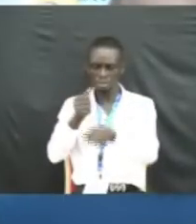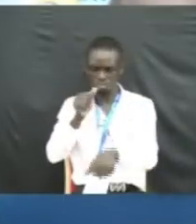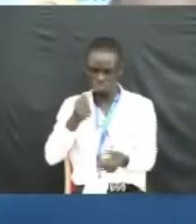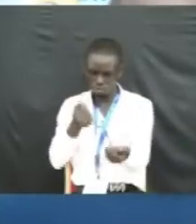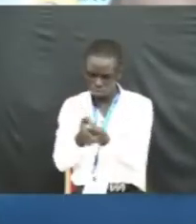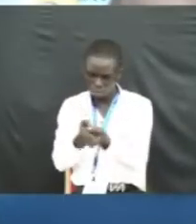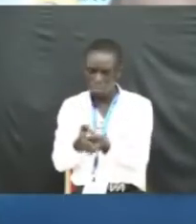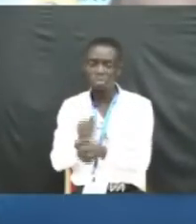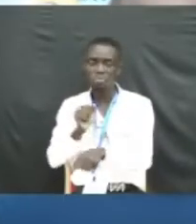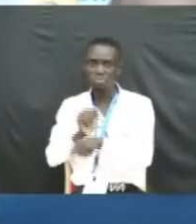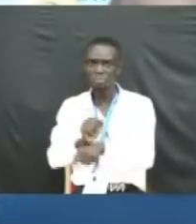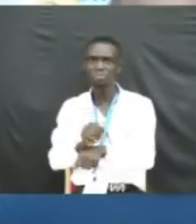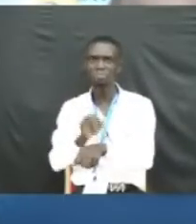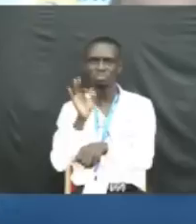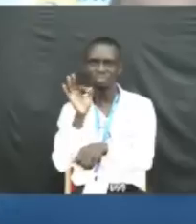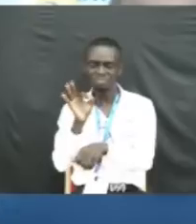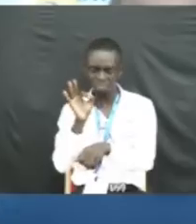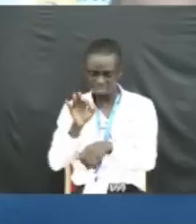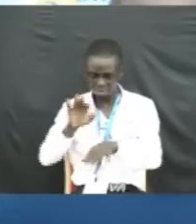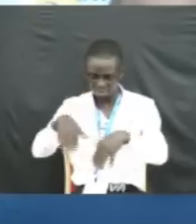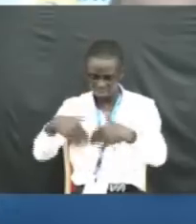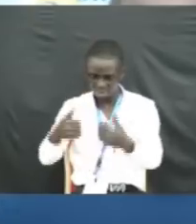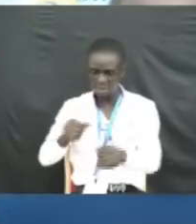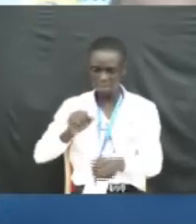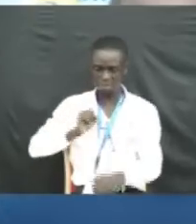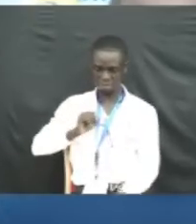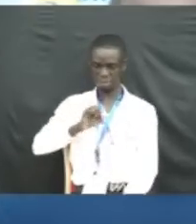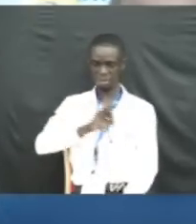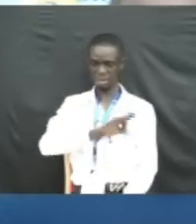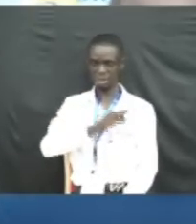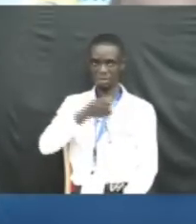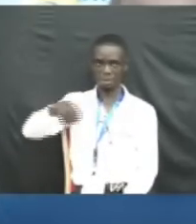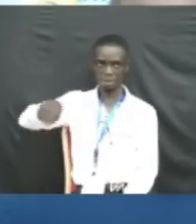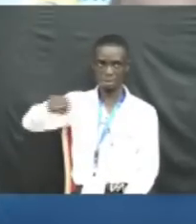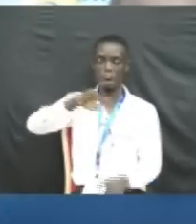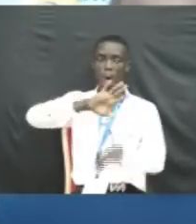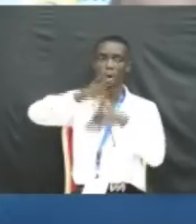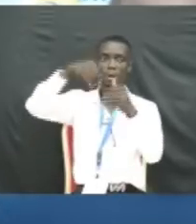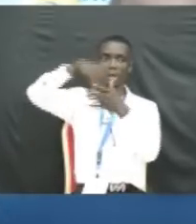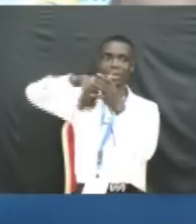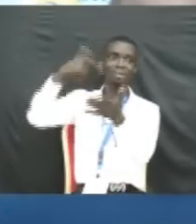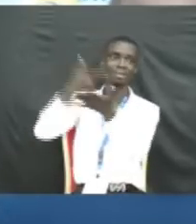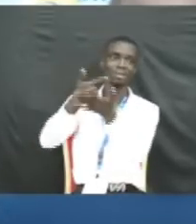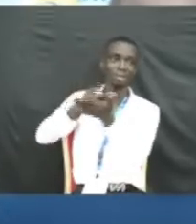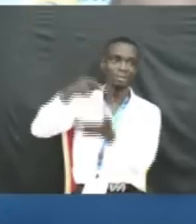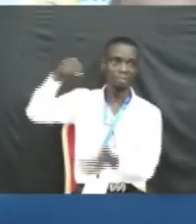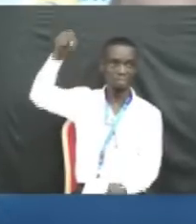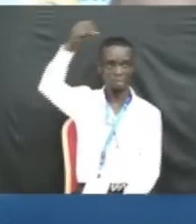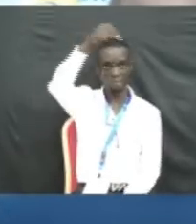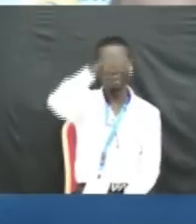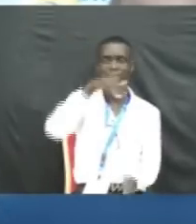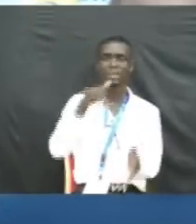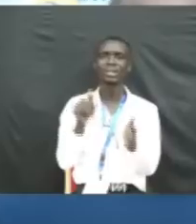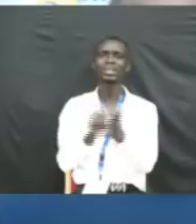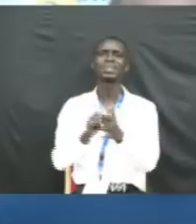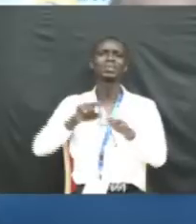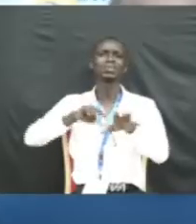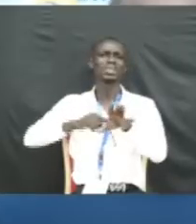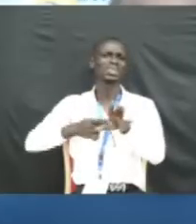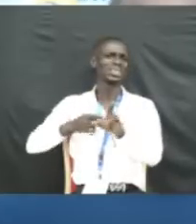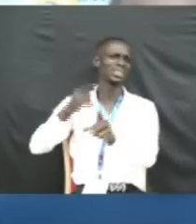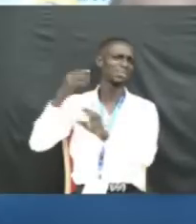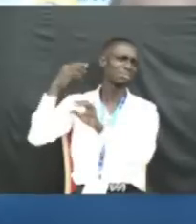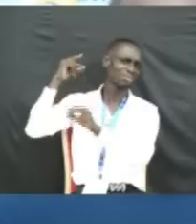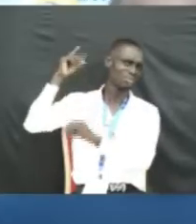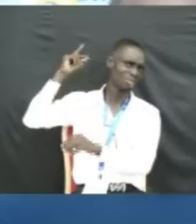of all their subsidiary subsidiaries in Ghana now. This has been there for some